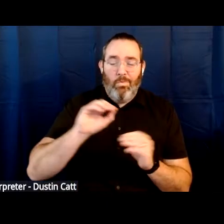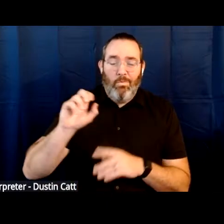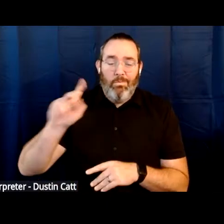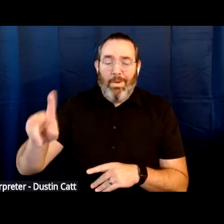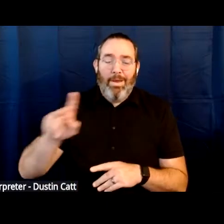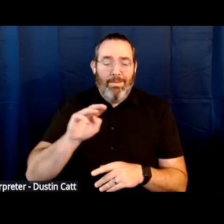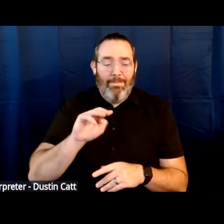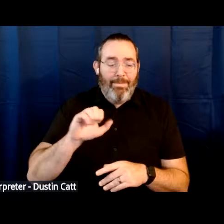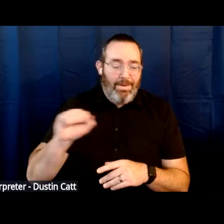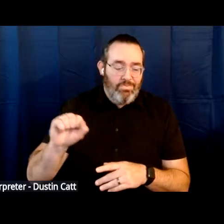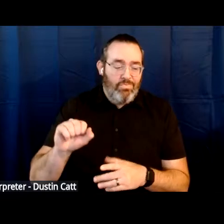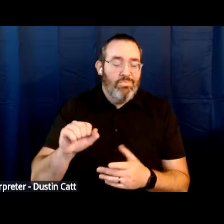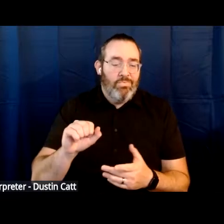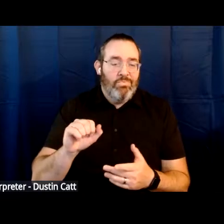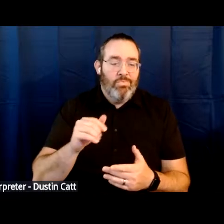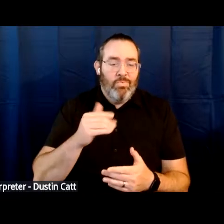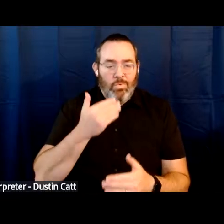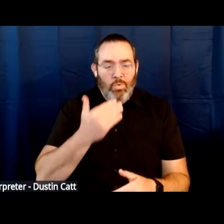But in that time,